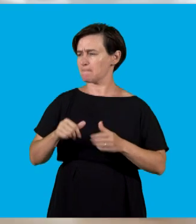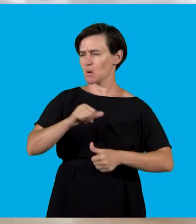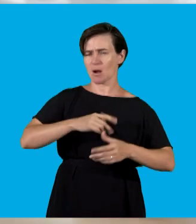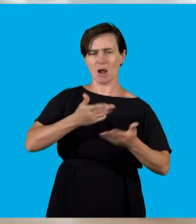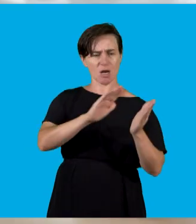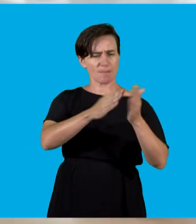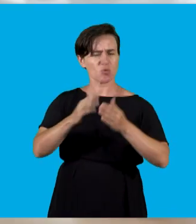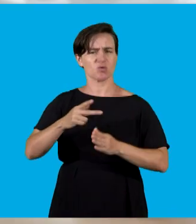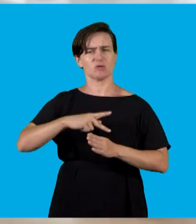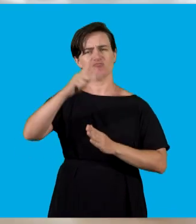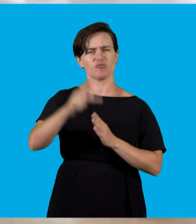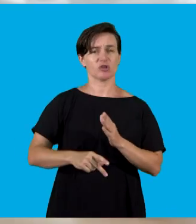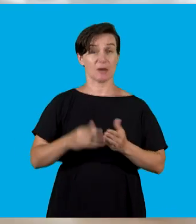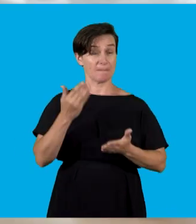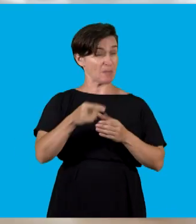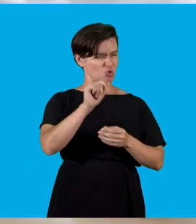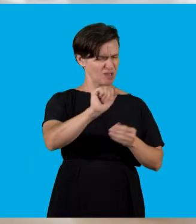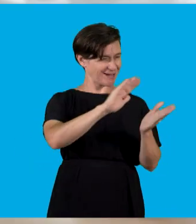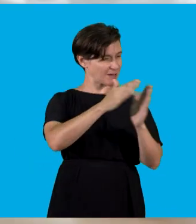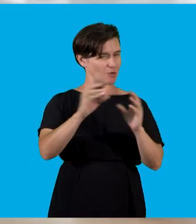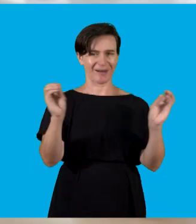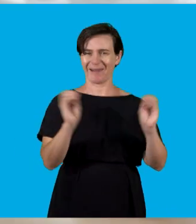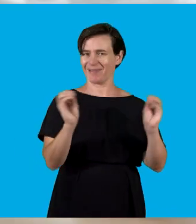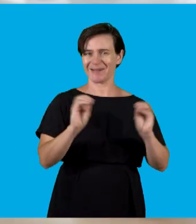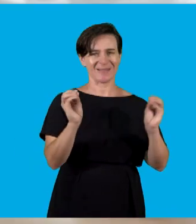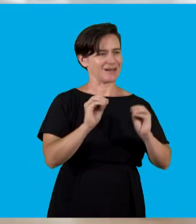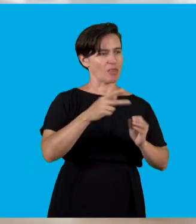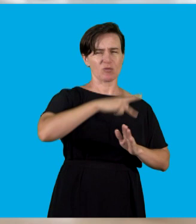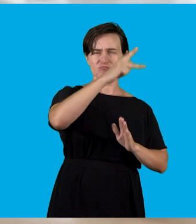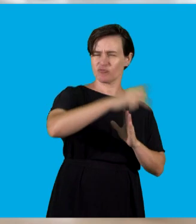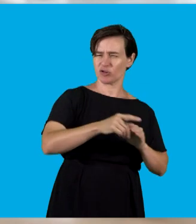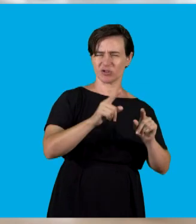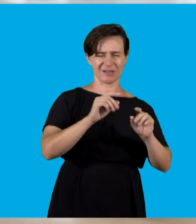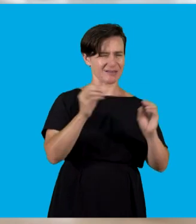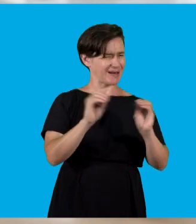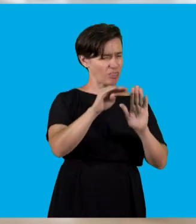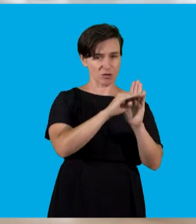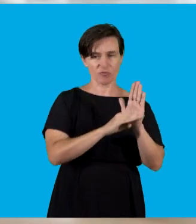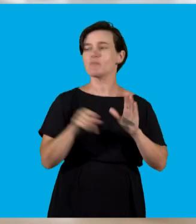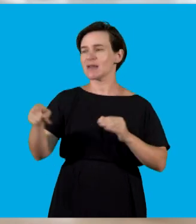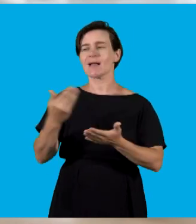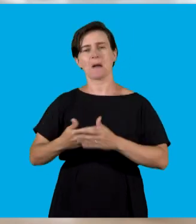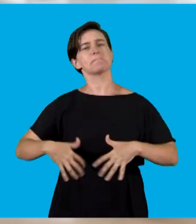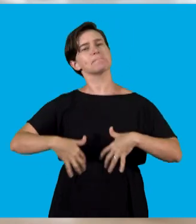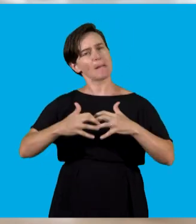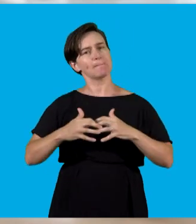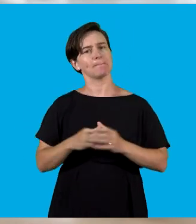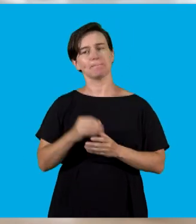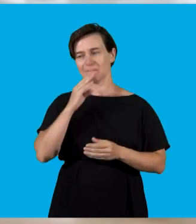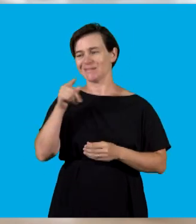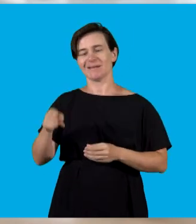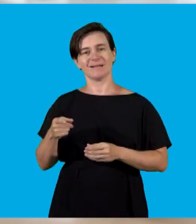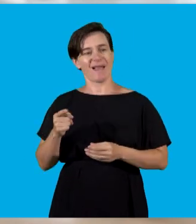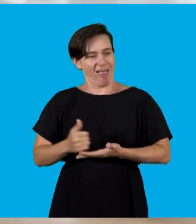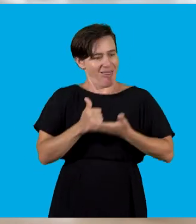community projects if there aren't any in that particular society that you operate in. By so doing, you would